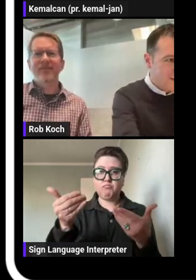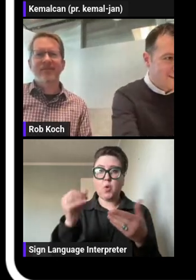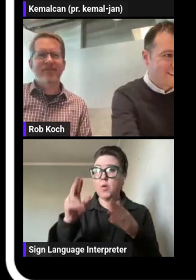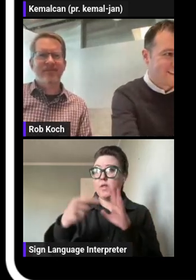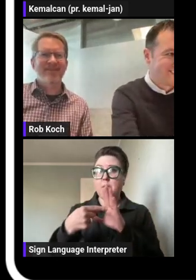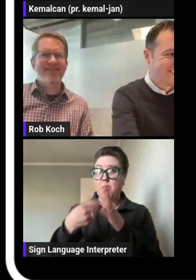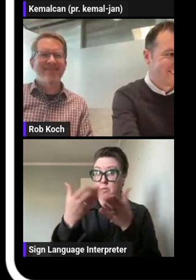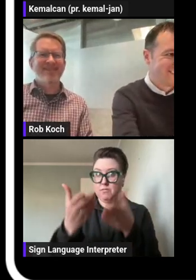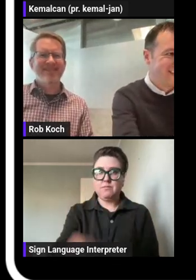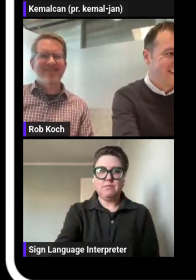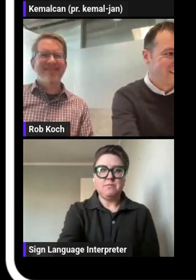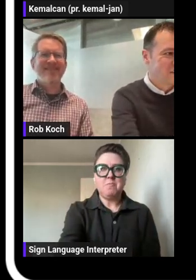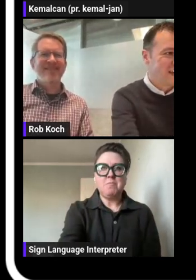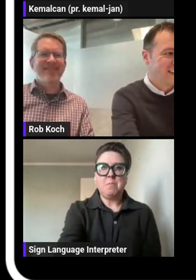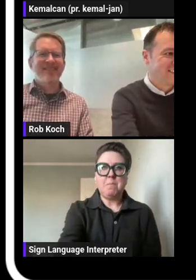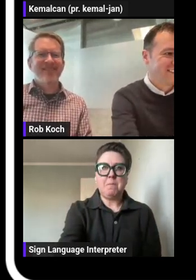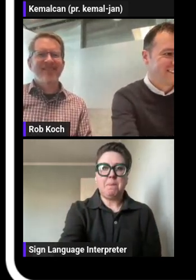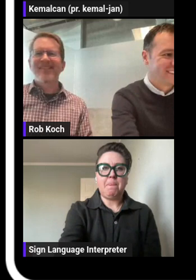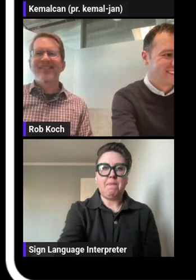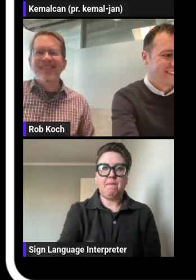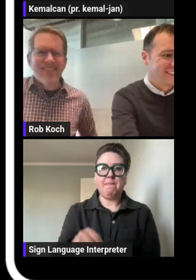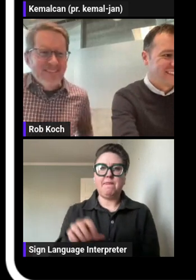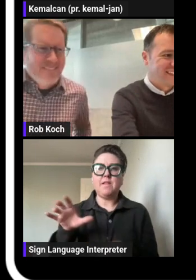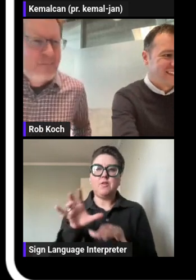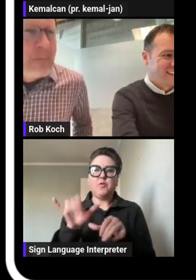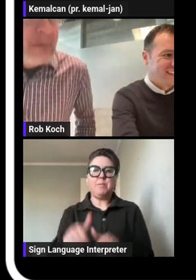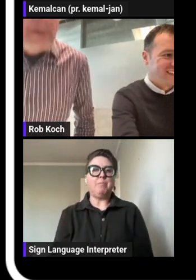too. Yeah, let's do that.